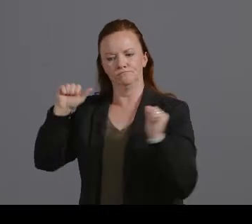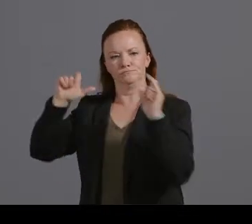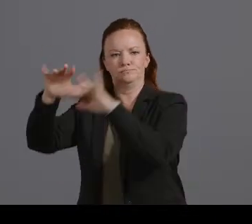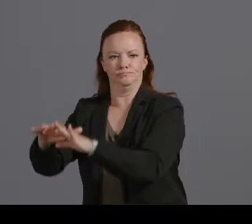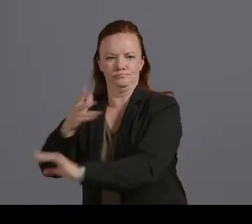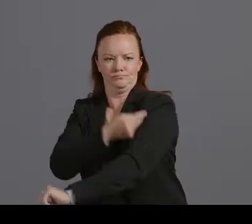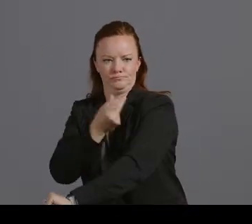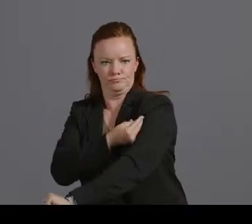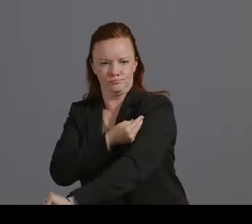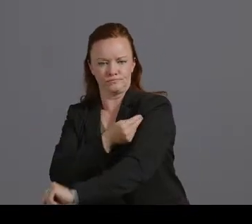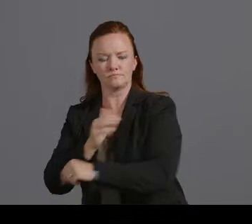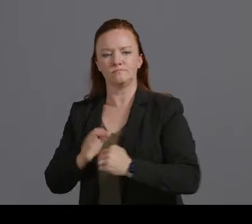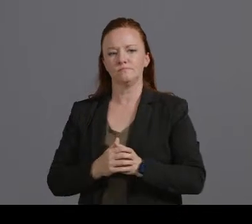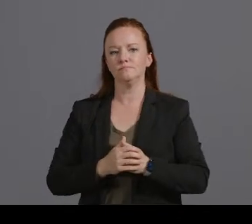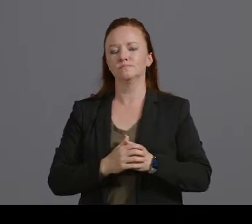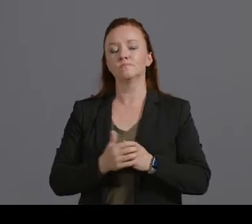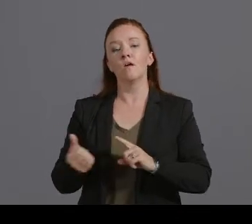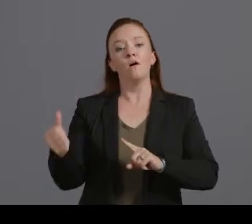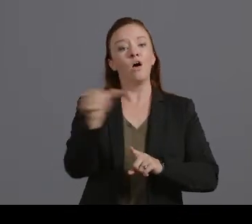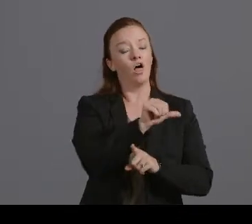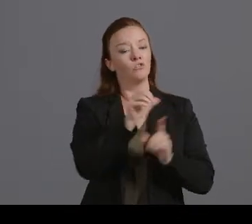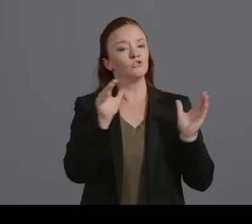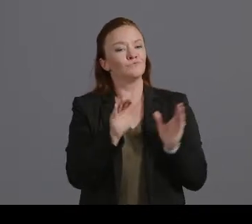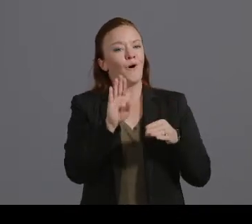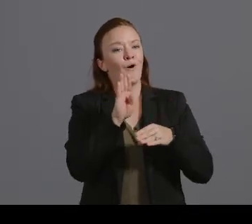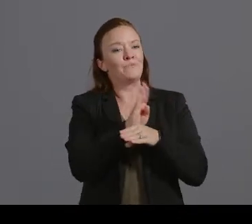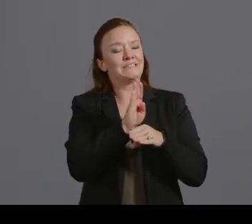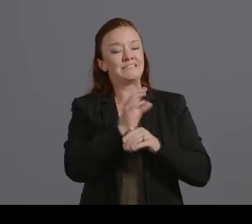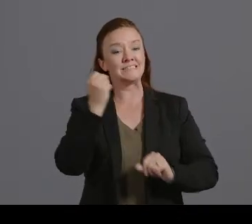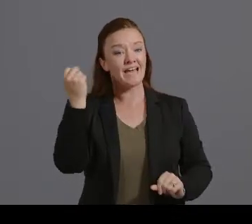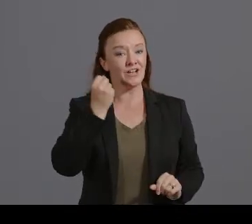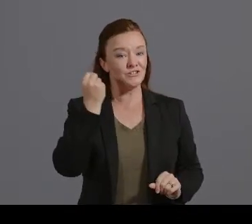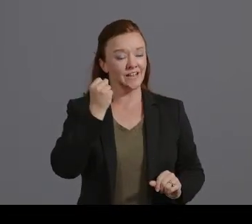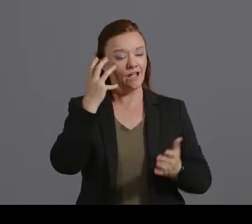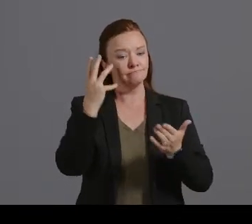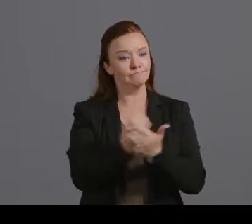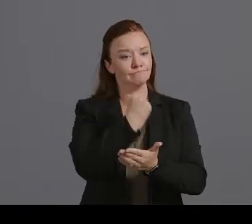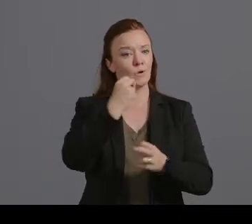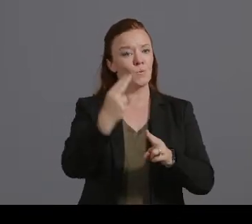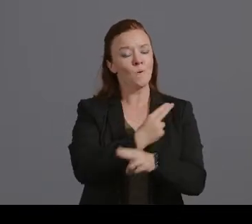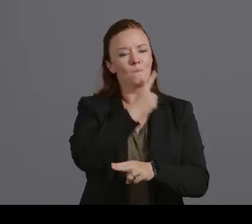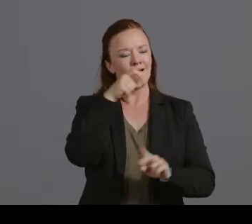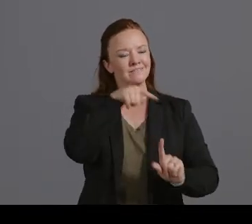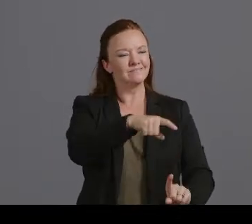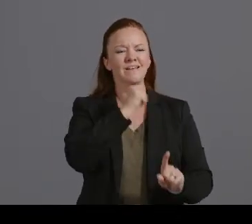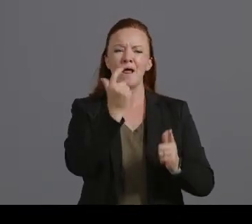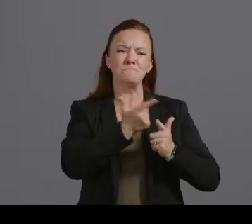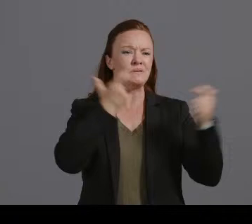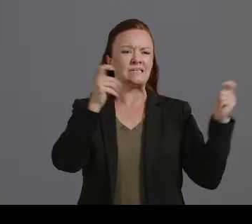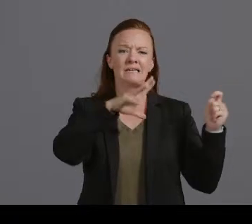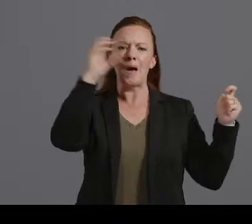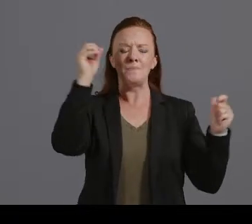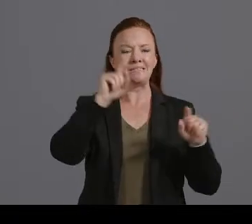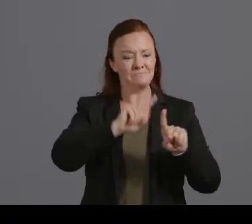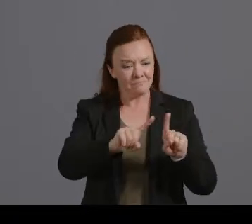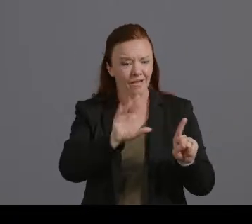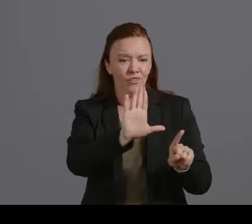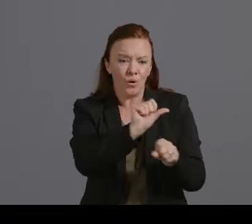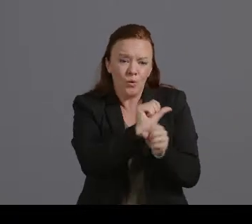Business Saturday, for those small businesses that may not be part of a larger corporation that still have those frontline essential